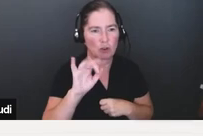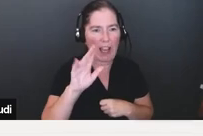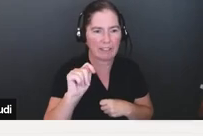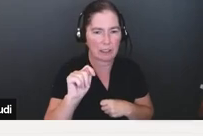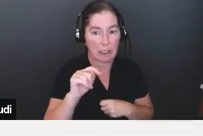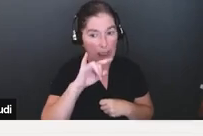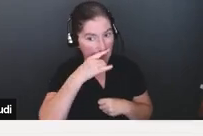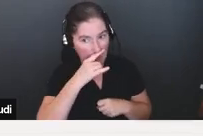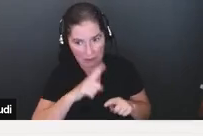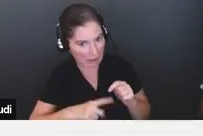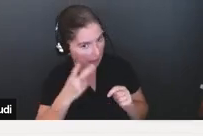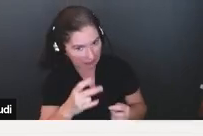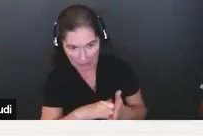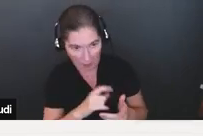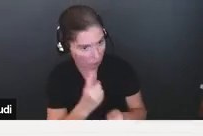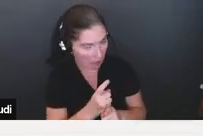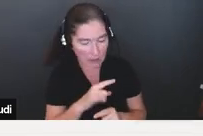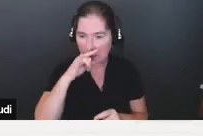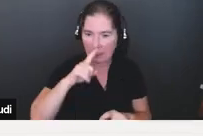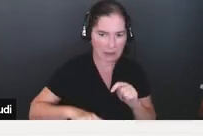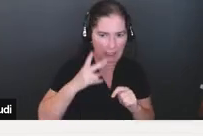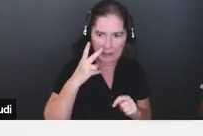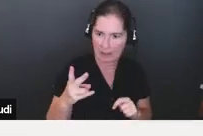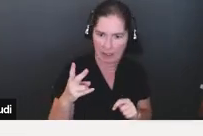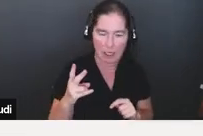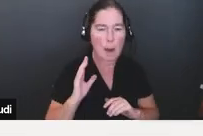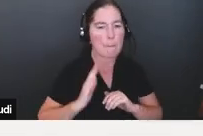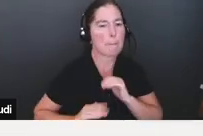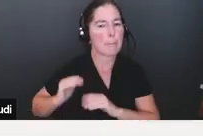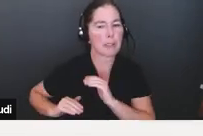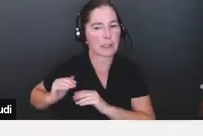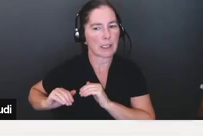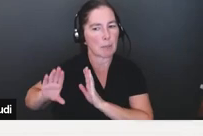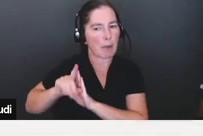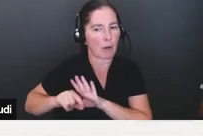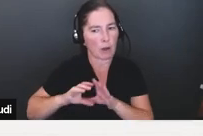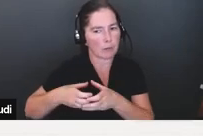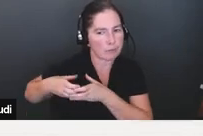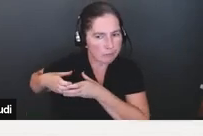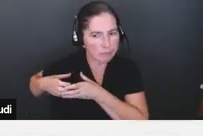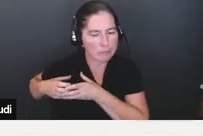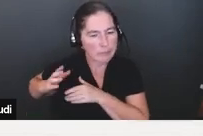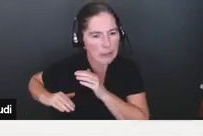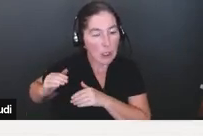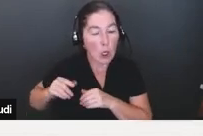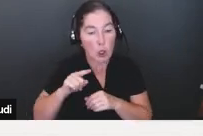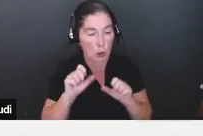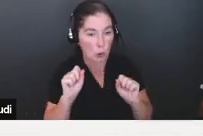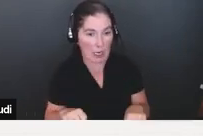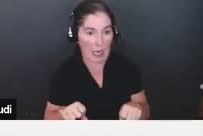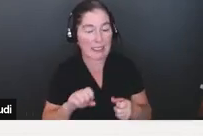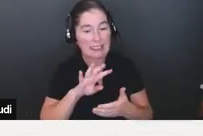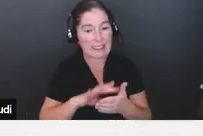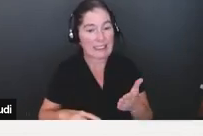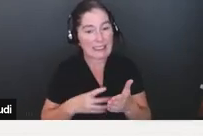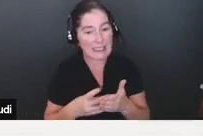can't see this, correct? That's correct. So you're just building it in the background. There are some ways to schedule assignments, but I find